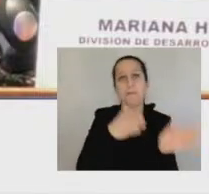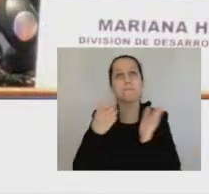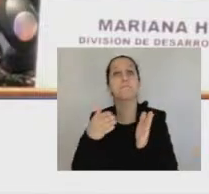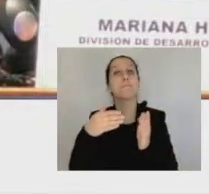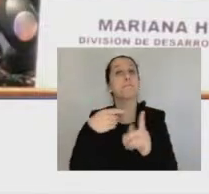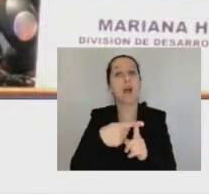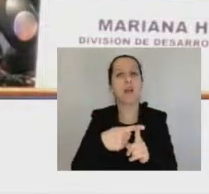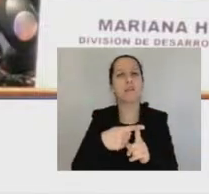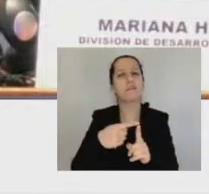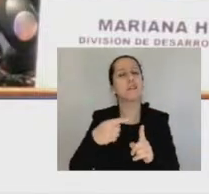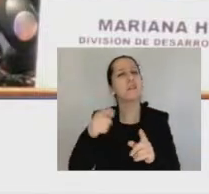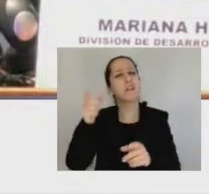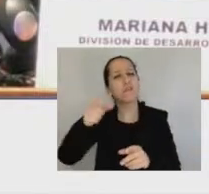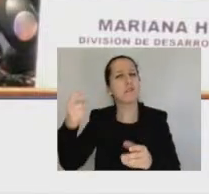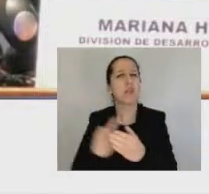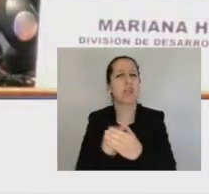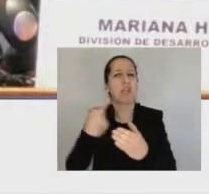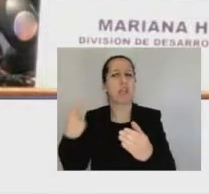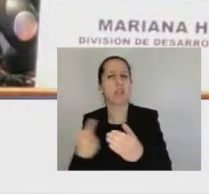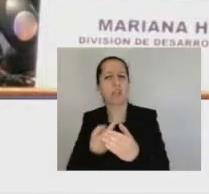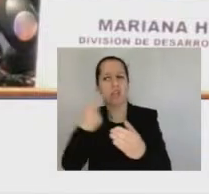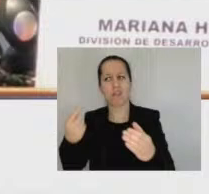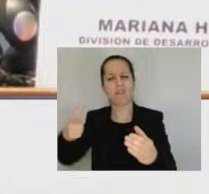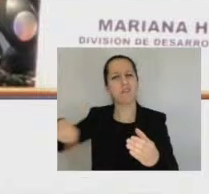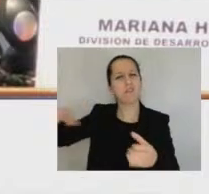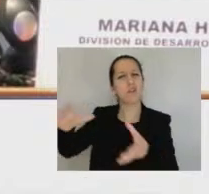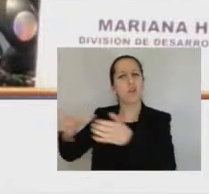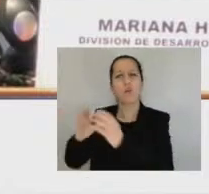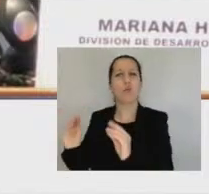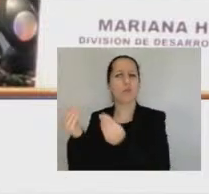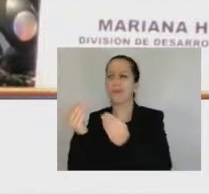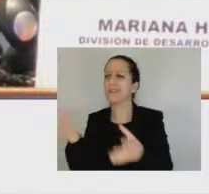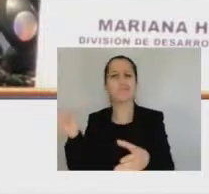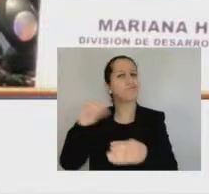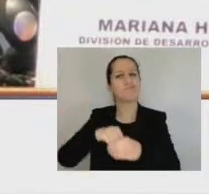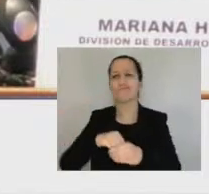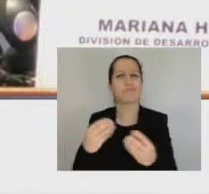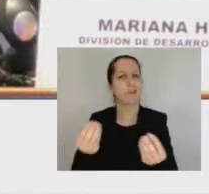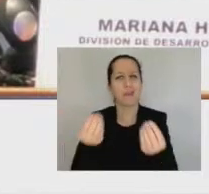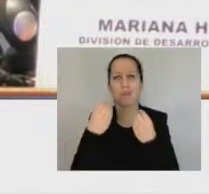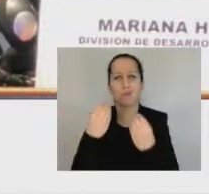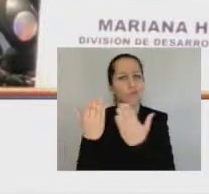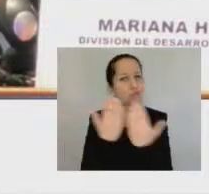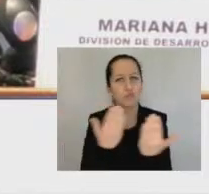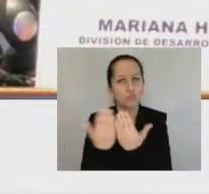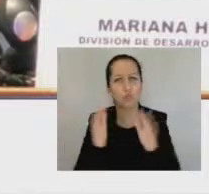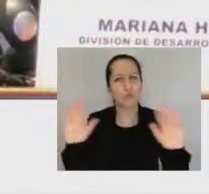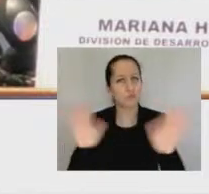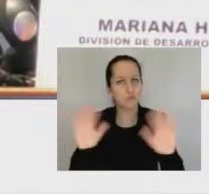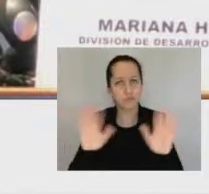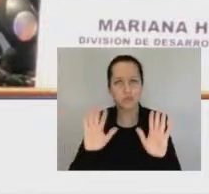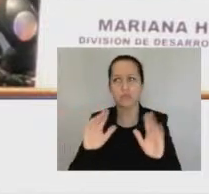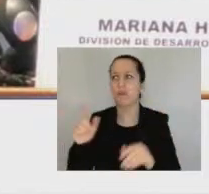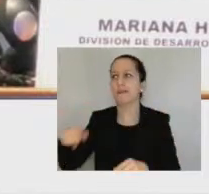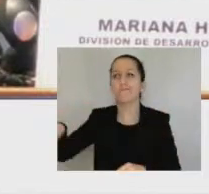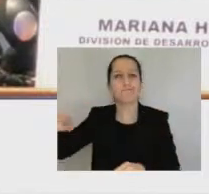the 15-year-old students that don't belong to the sample, that weren't part because they're out of the